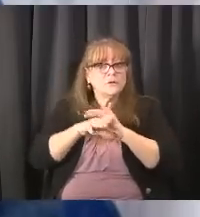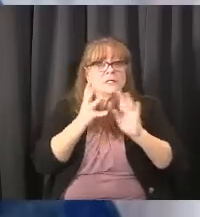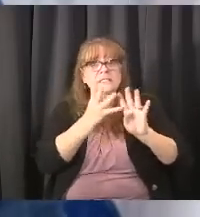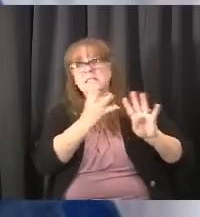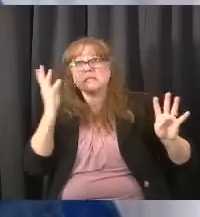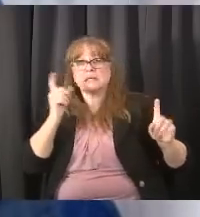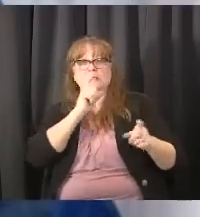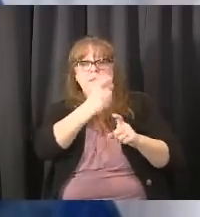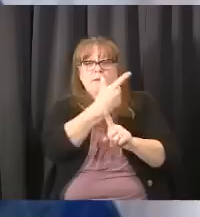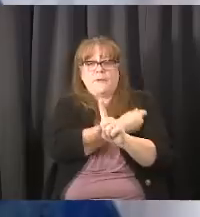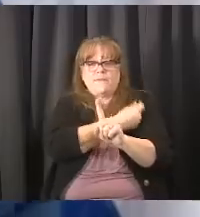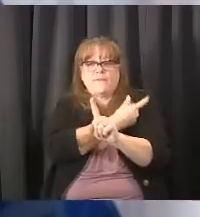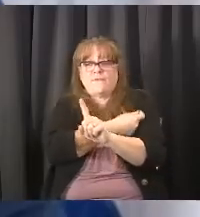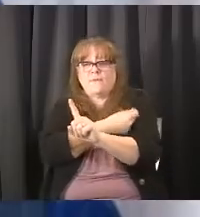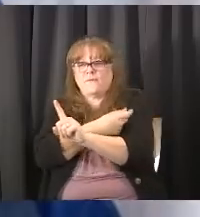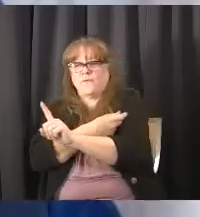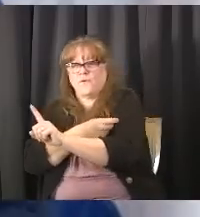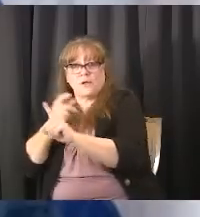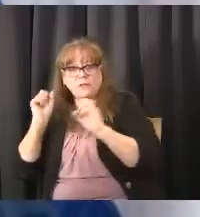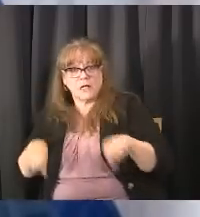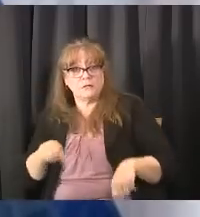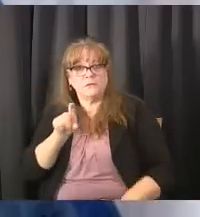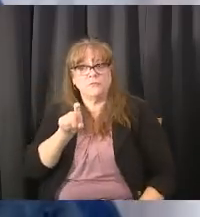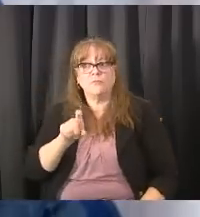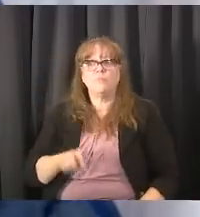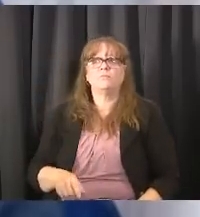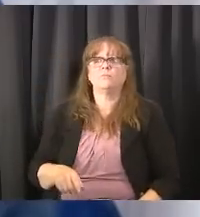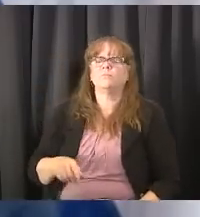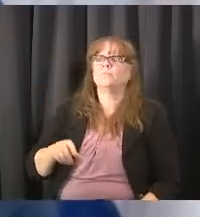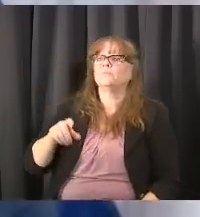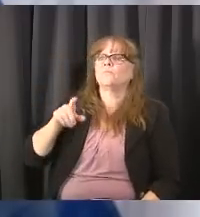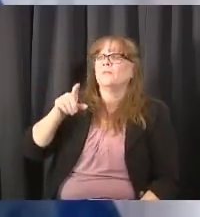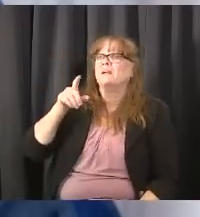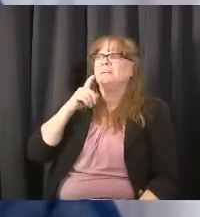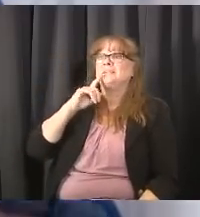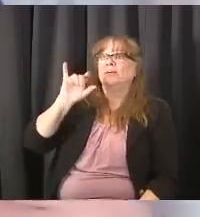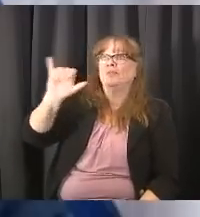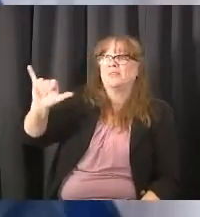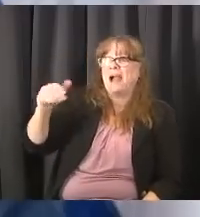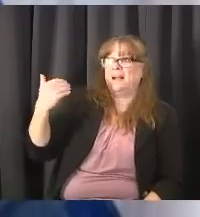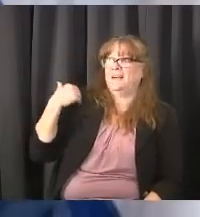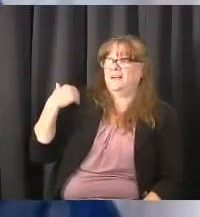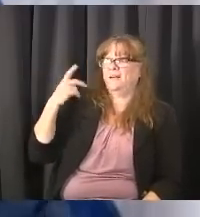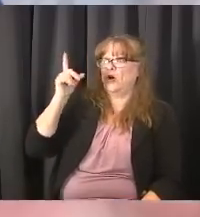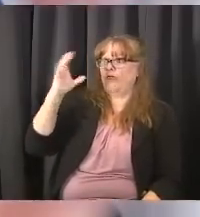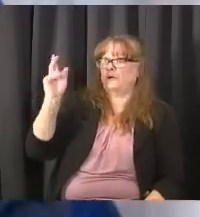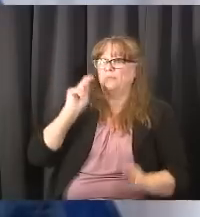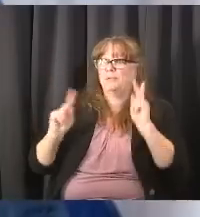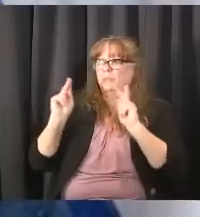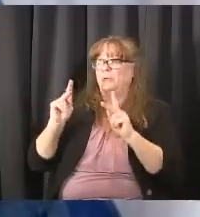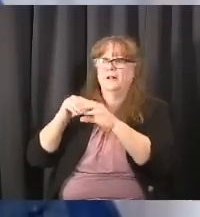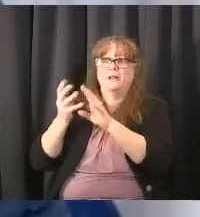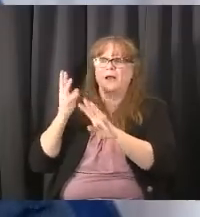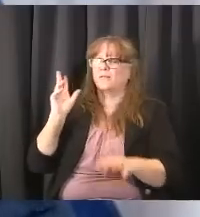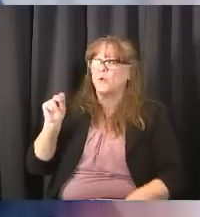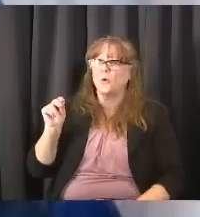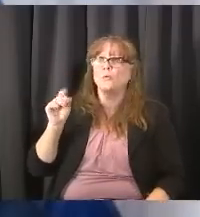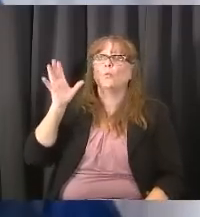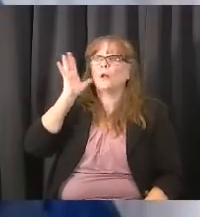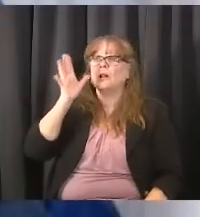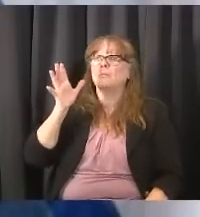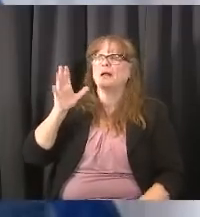even be lining up hundreds of people at that point. There will be a future date where this will be just like your flu shot. Your local pharmacy, your doctor's